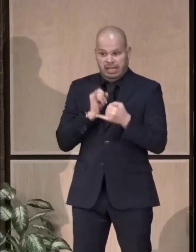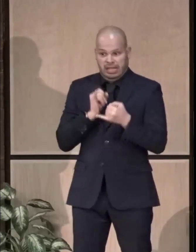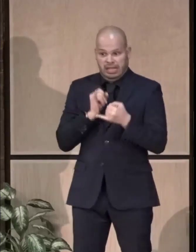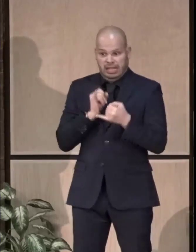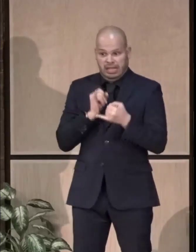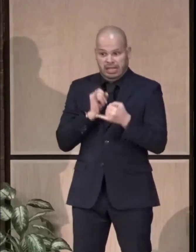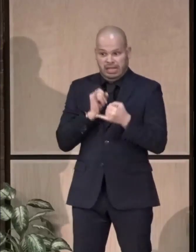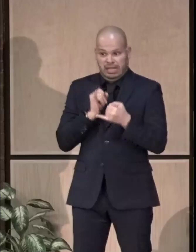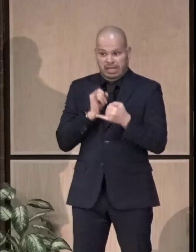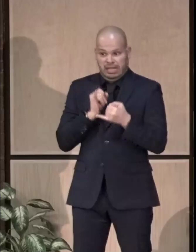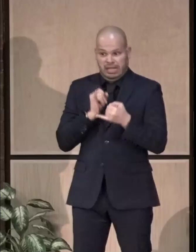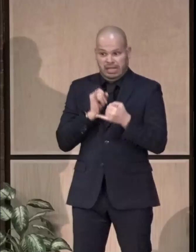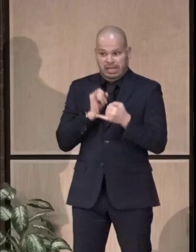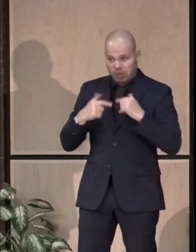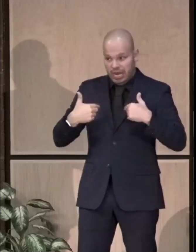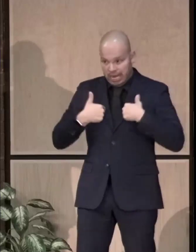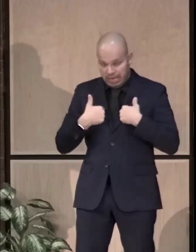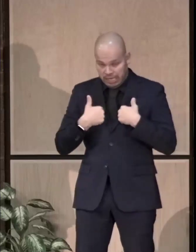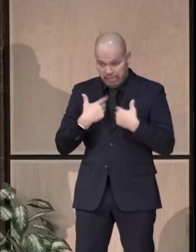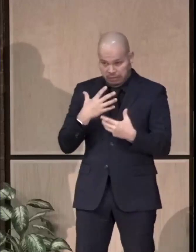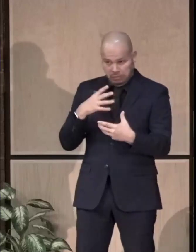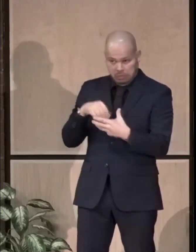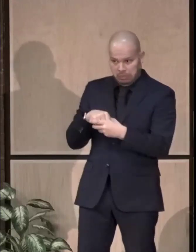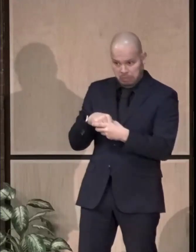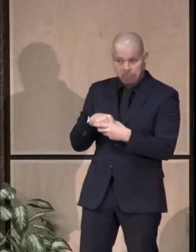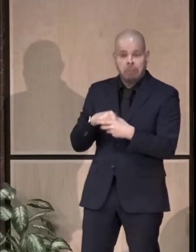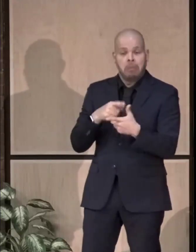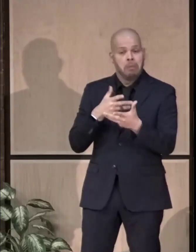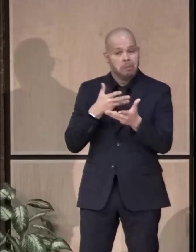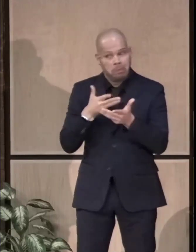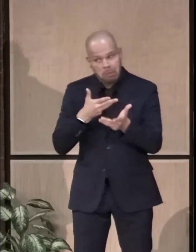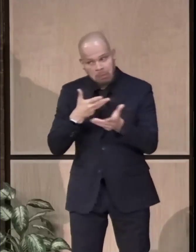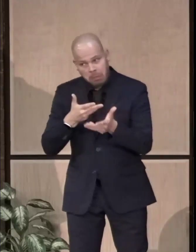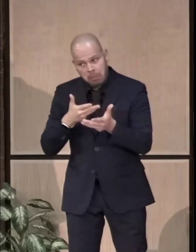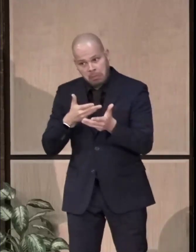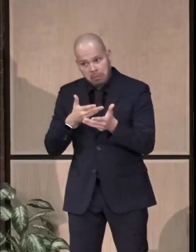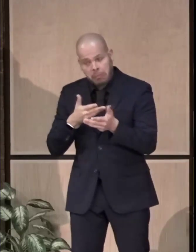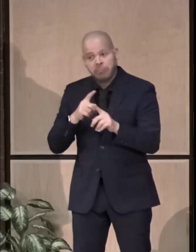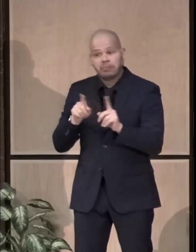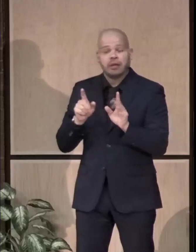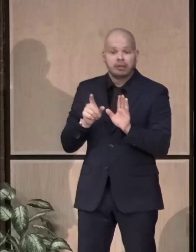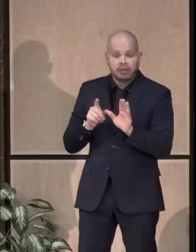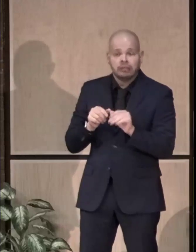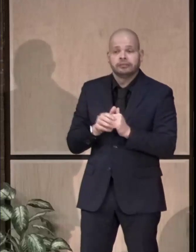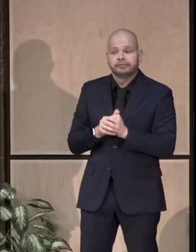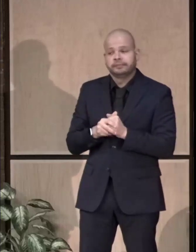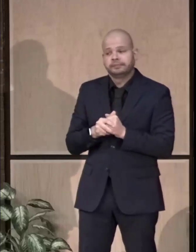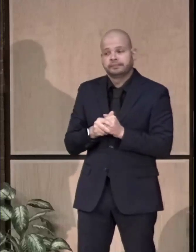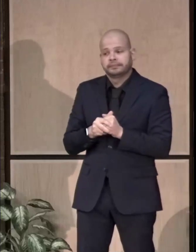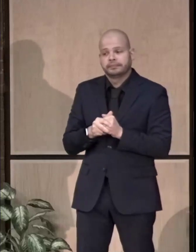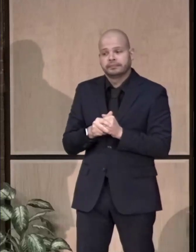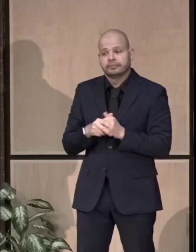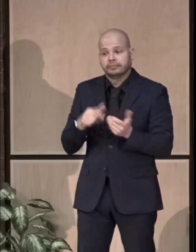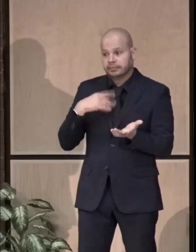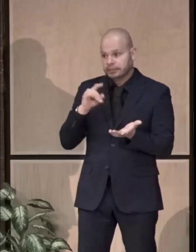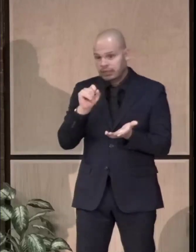was had was my first sergeant had spoken with them, seeing if they would like, if we could have any